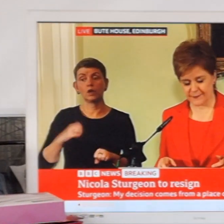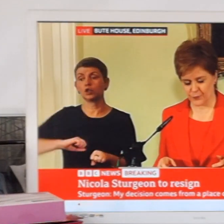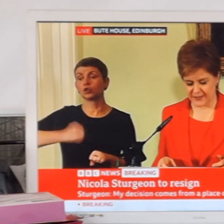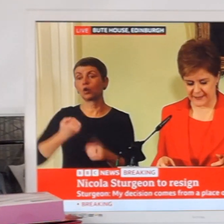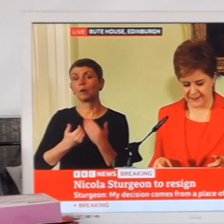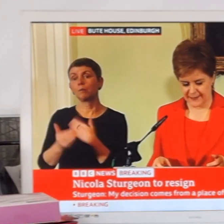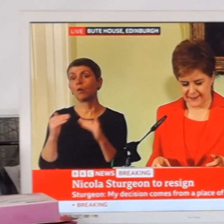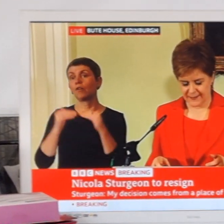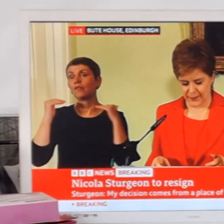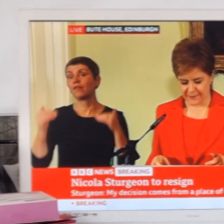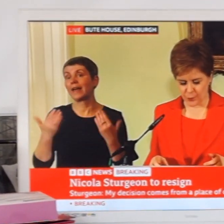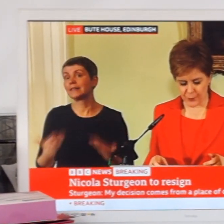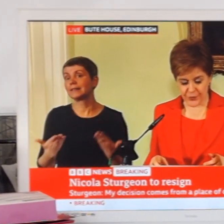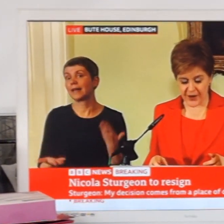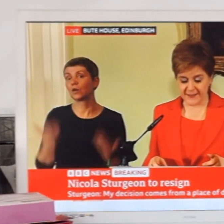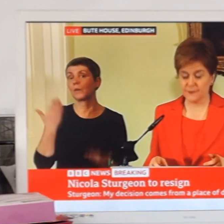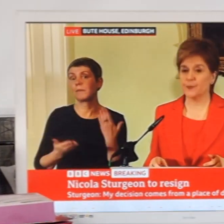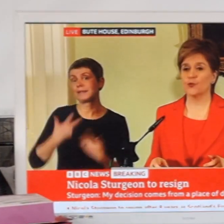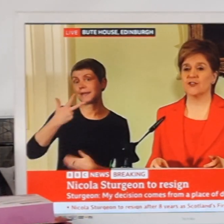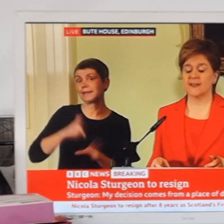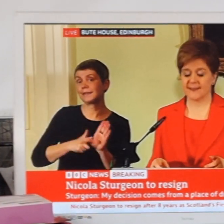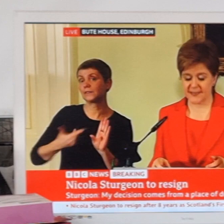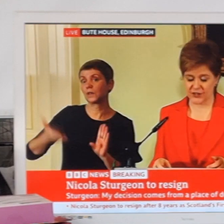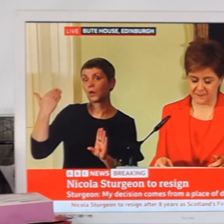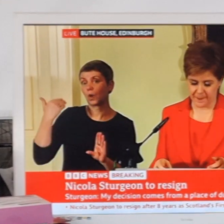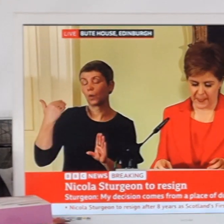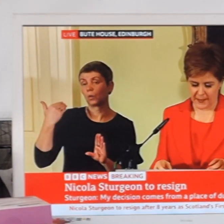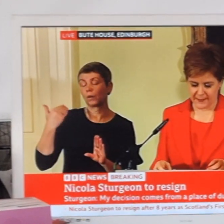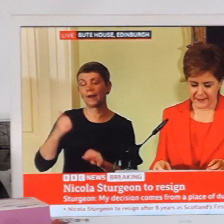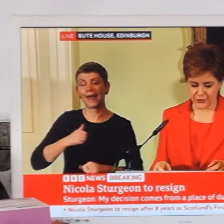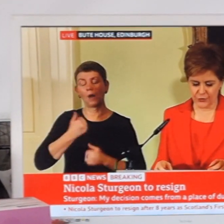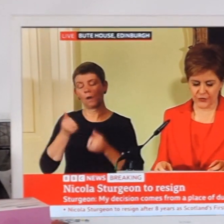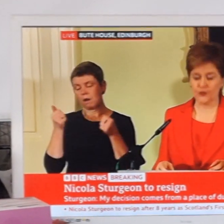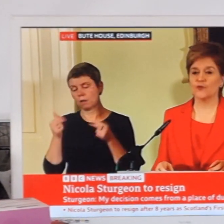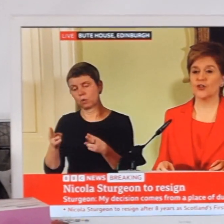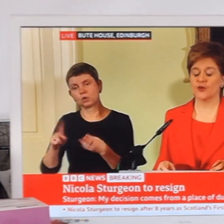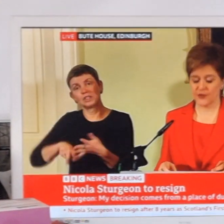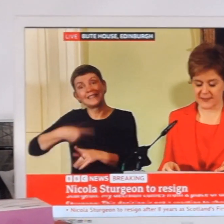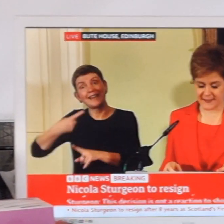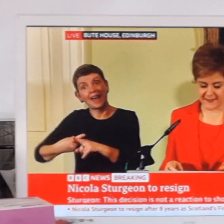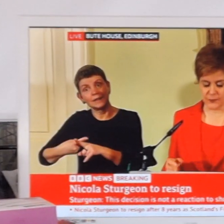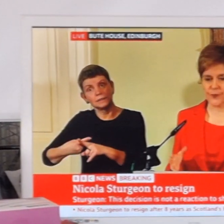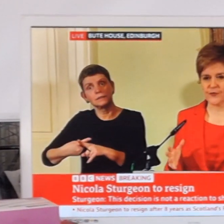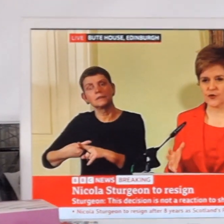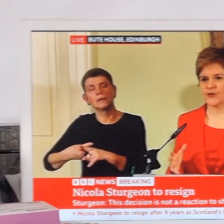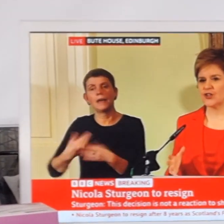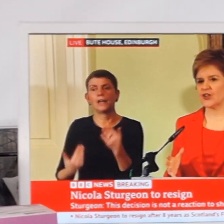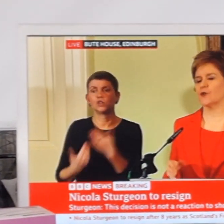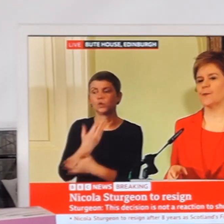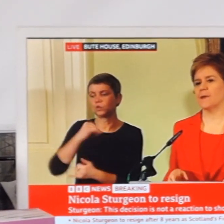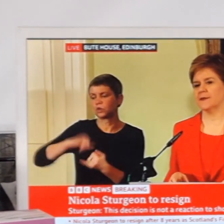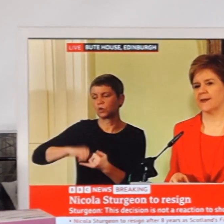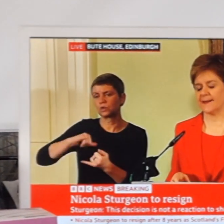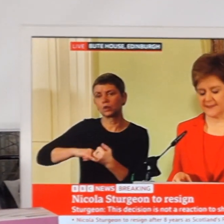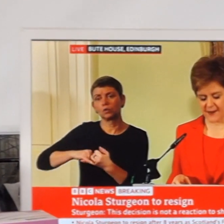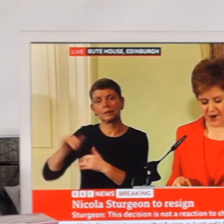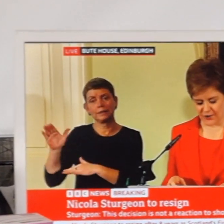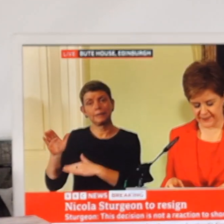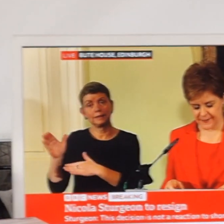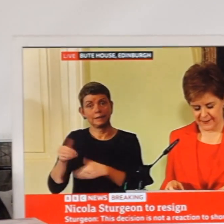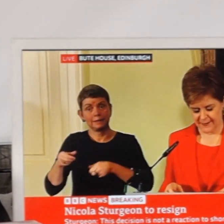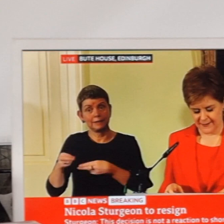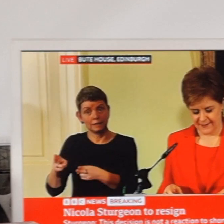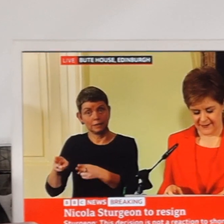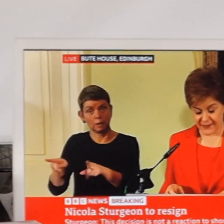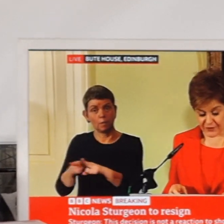in 2014. We have a more progressive approach to taxation and a new social security system with the Scottish Child Payment at its